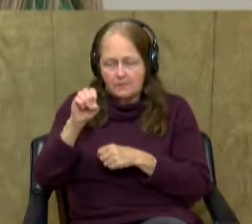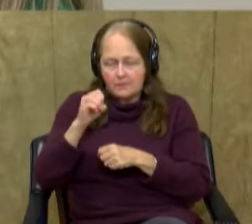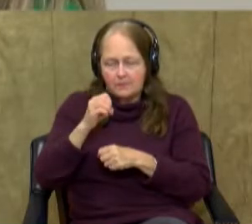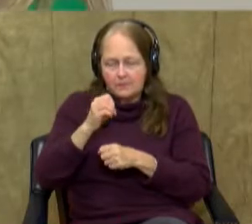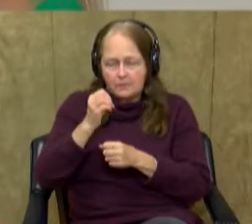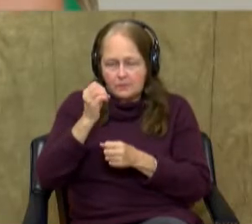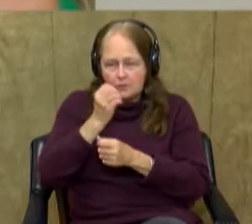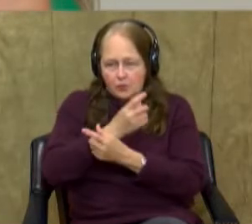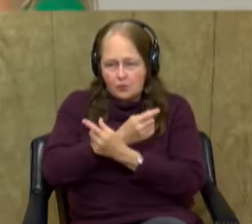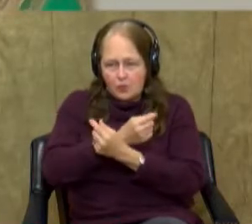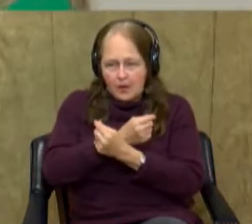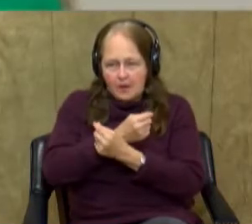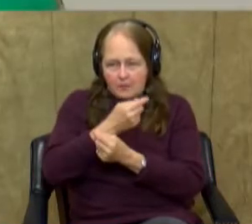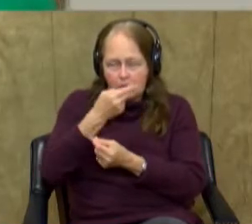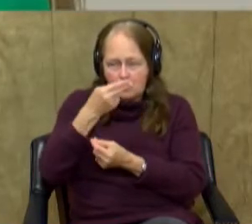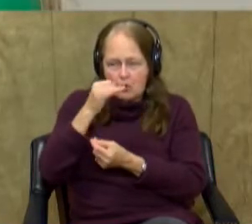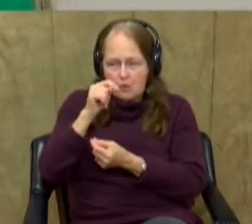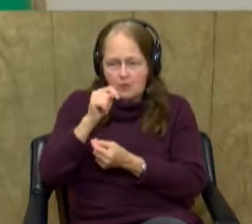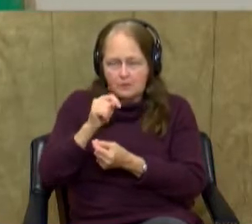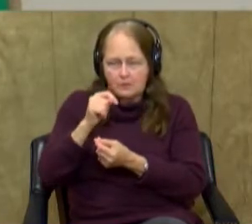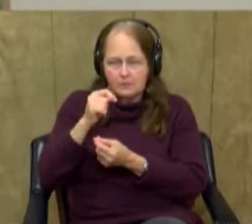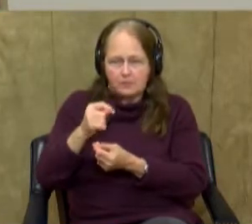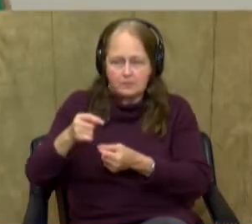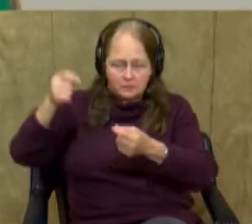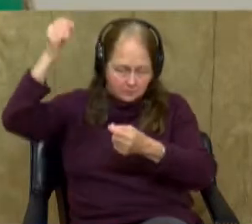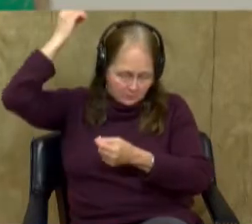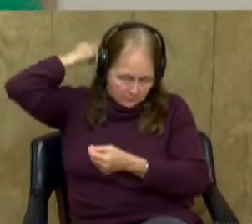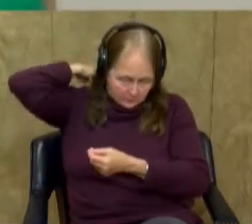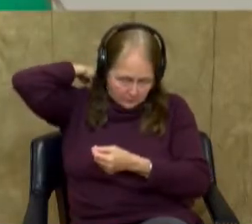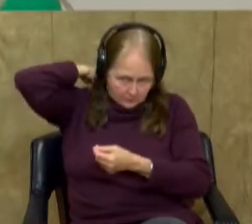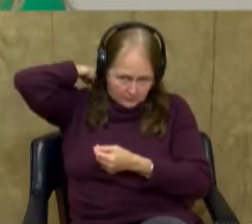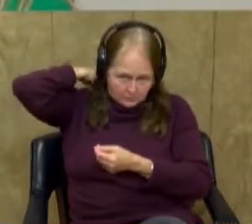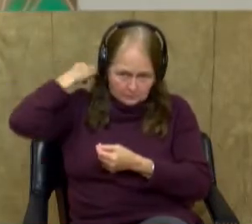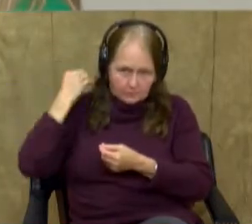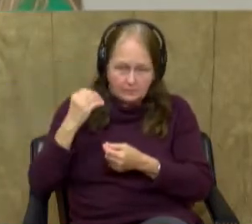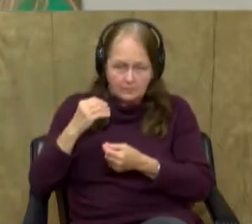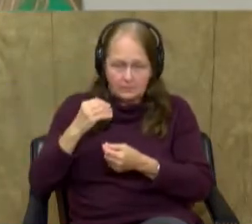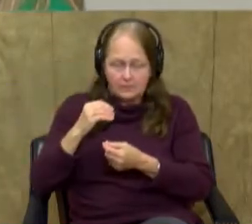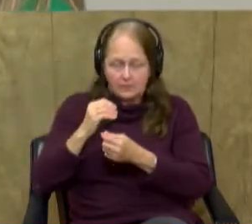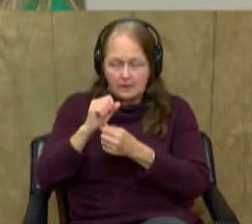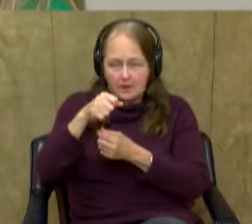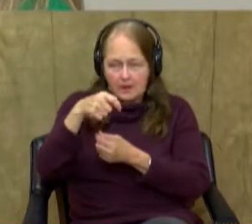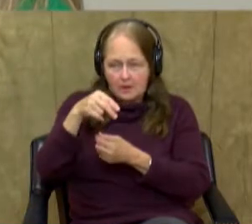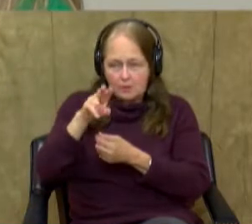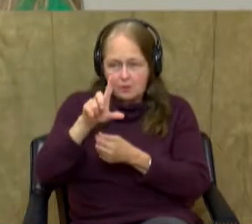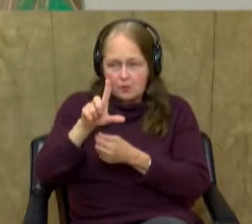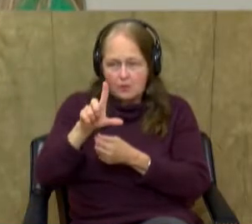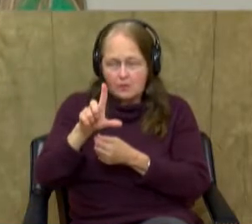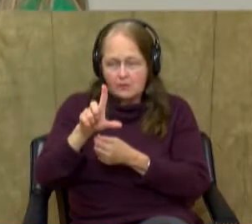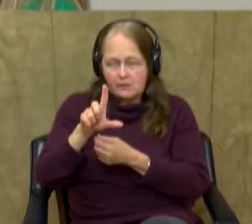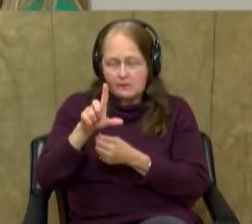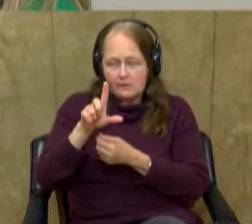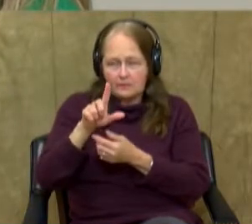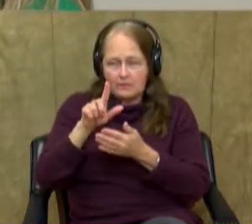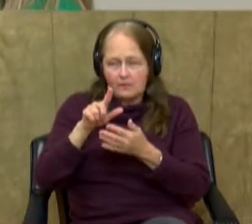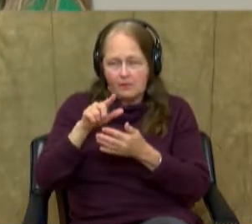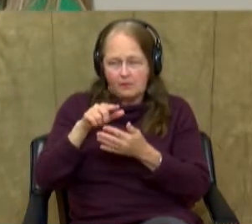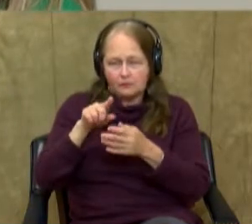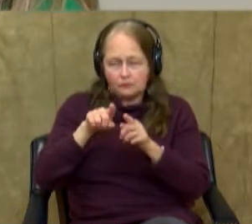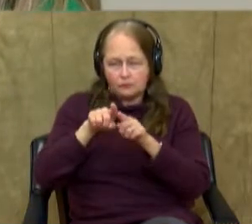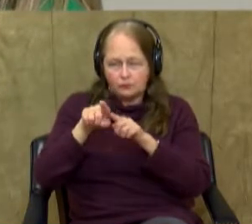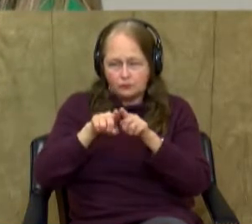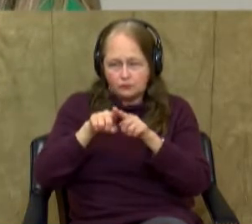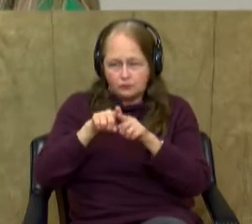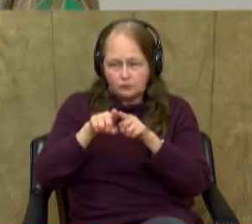with his claw and put it on his shell. In April, Hermit Crab passed a flock of